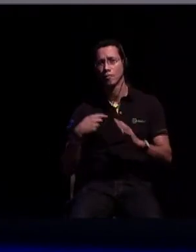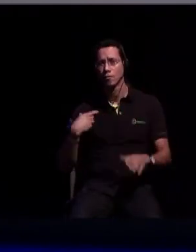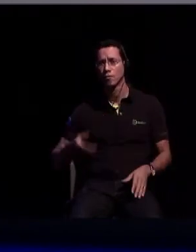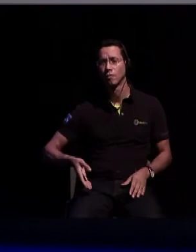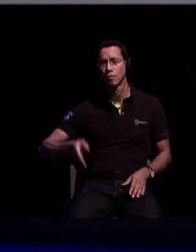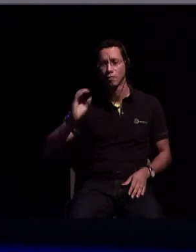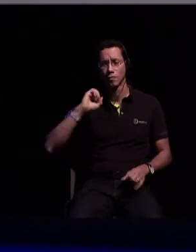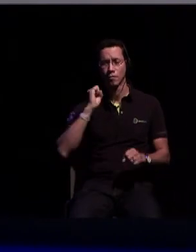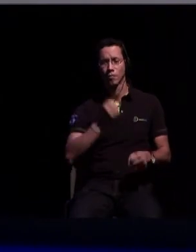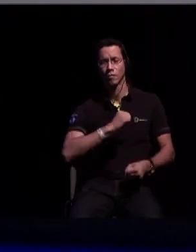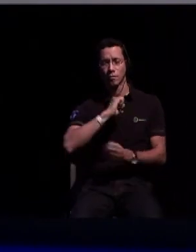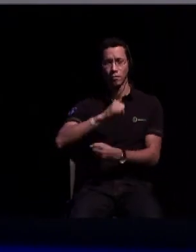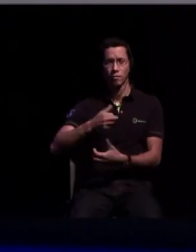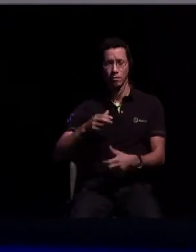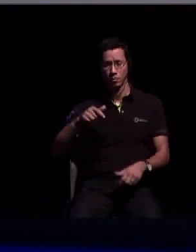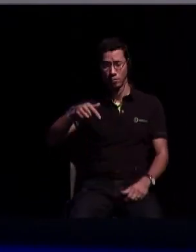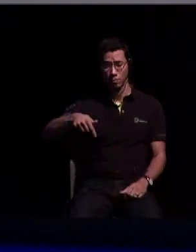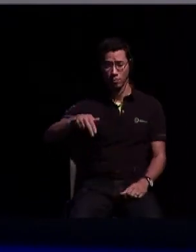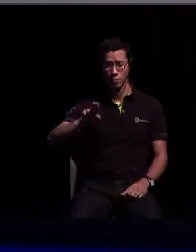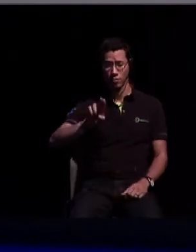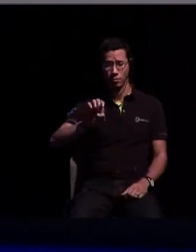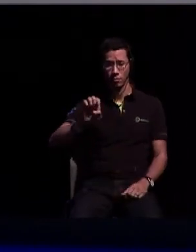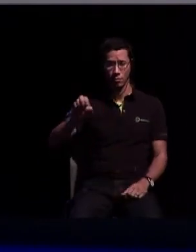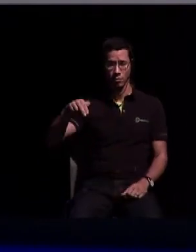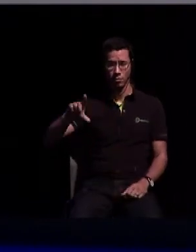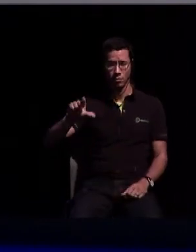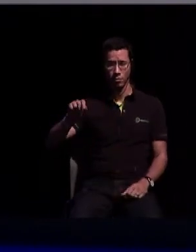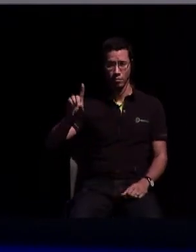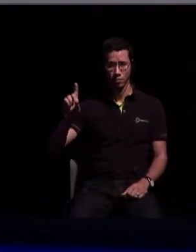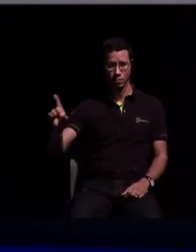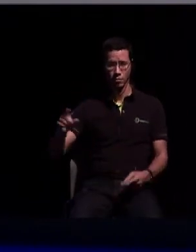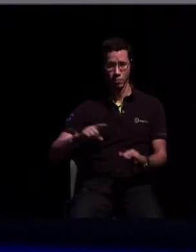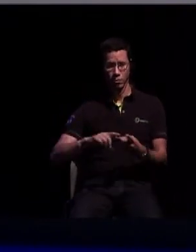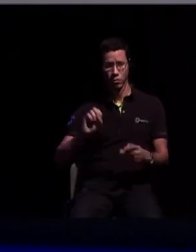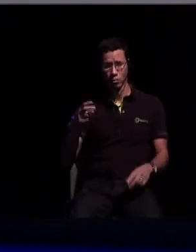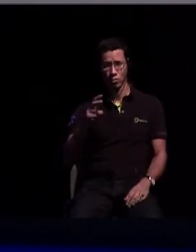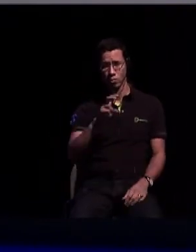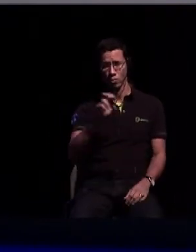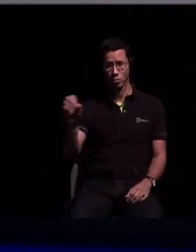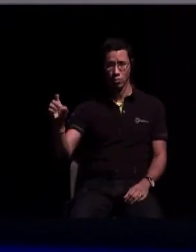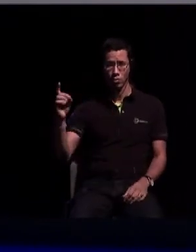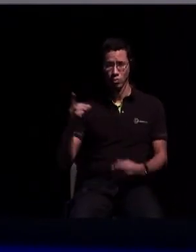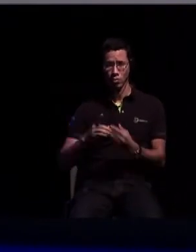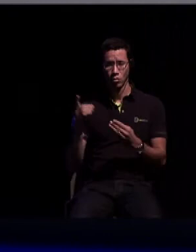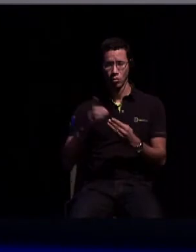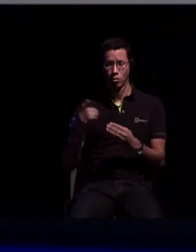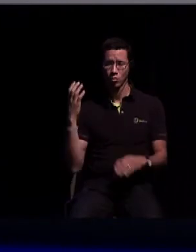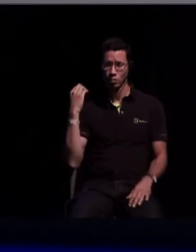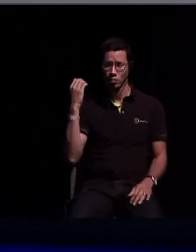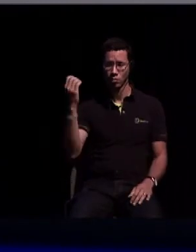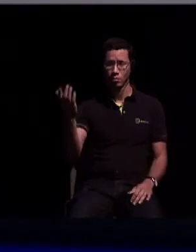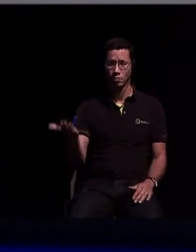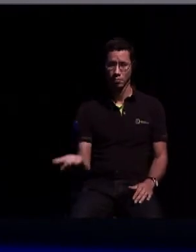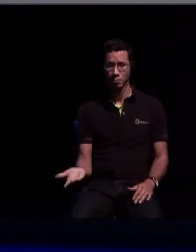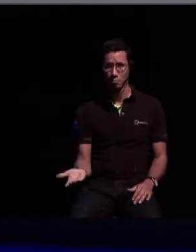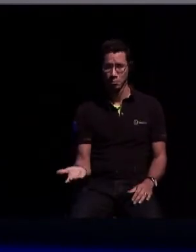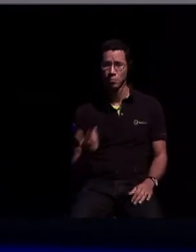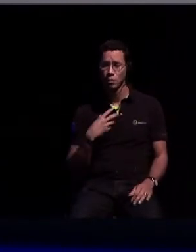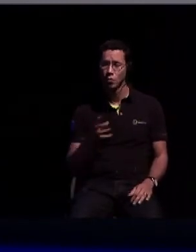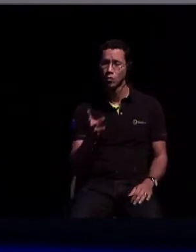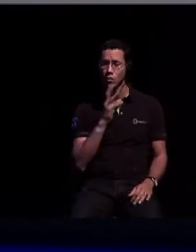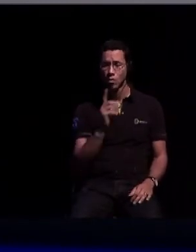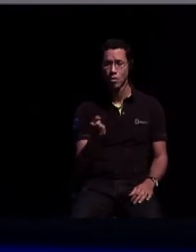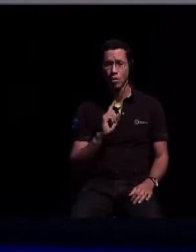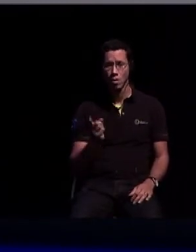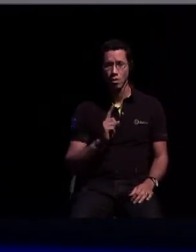cost $500, and the environmental impacts of that flight that comes, but they don't even know about it or appreciate it.